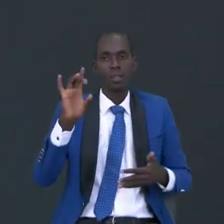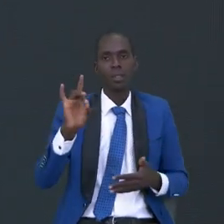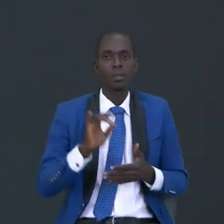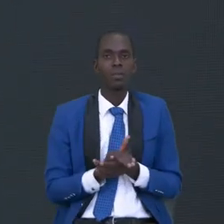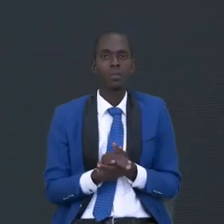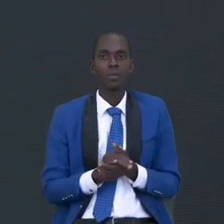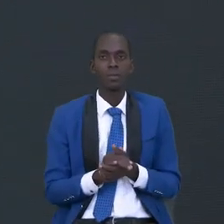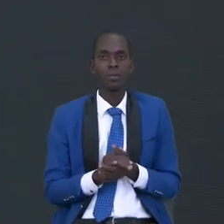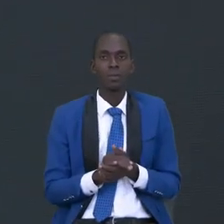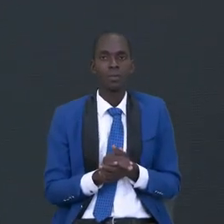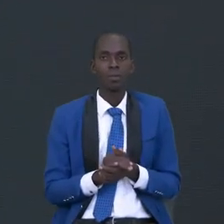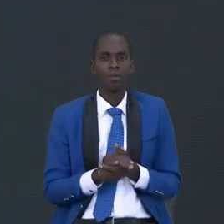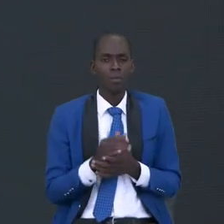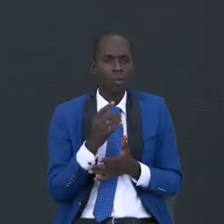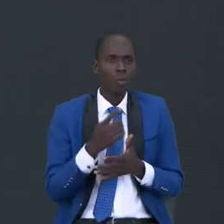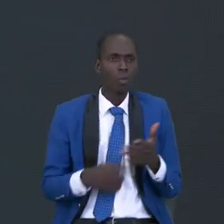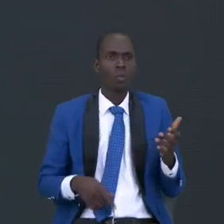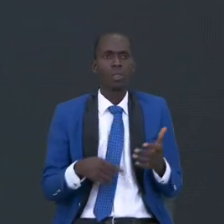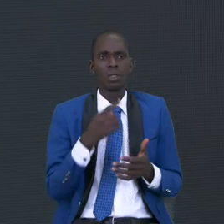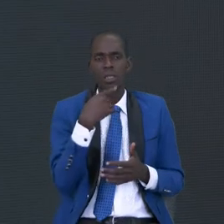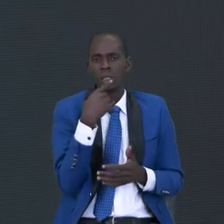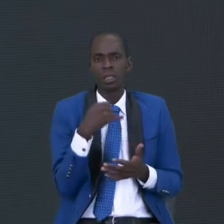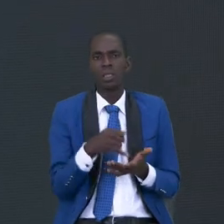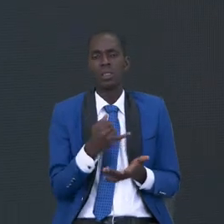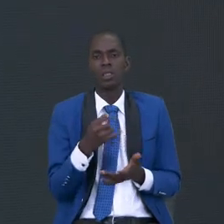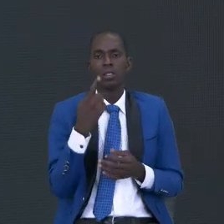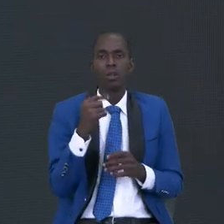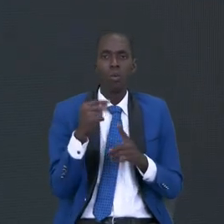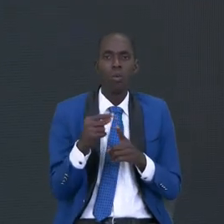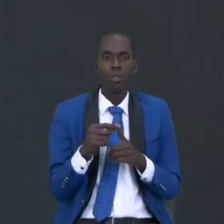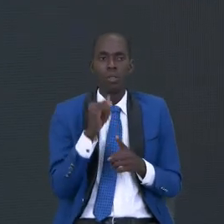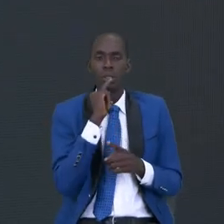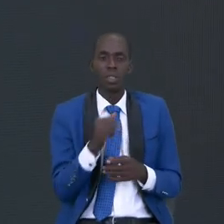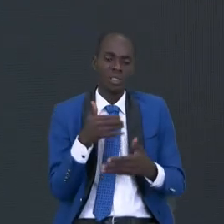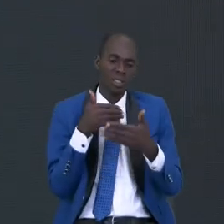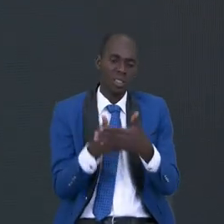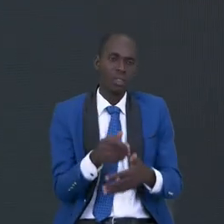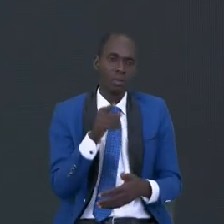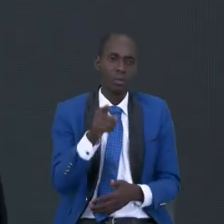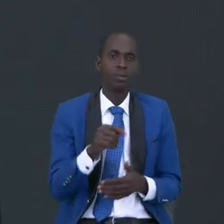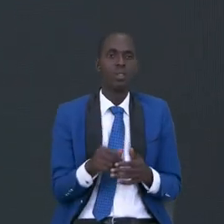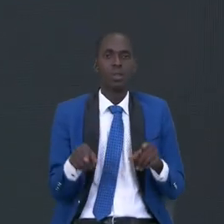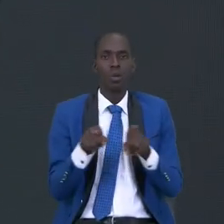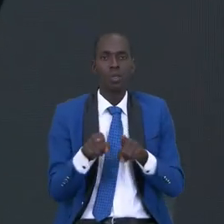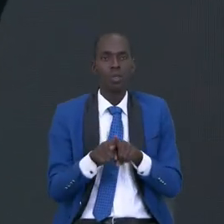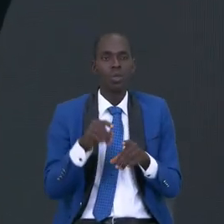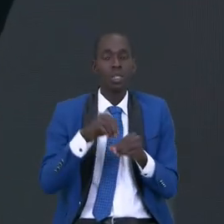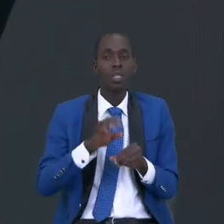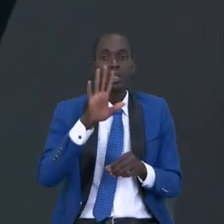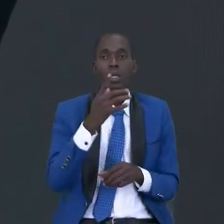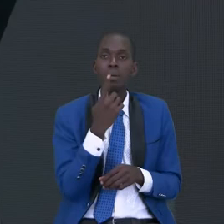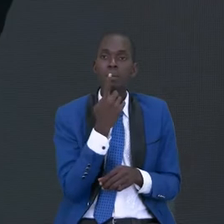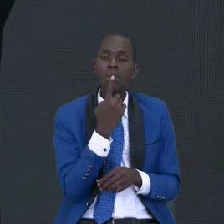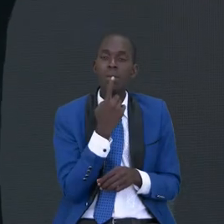8. What says it? The word is near you, even in thy